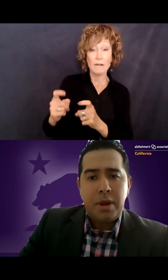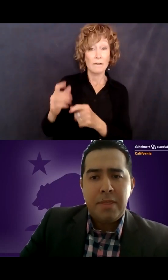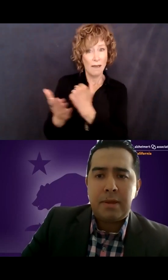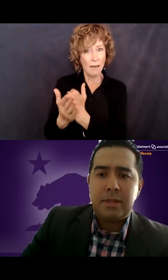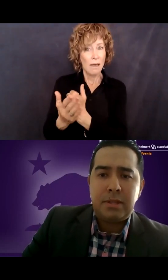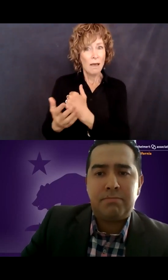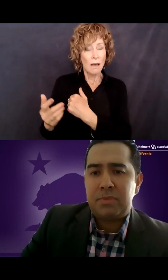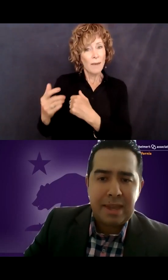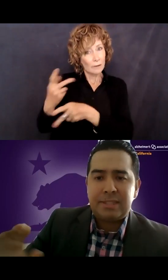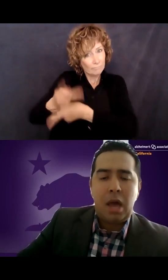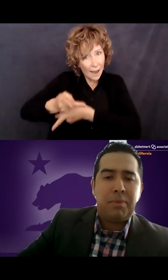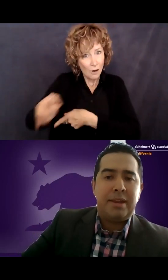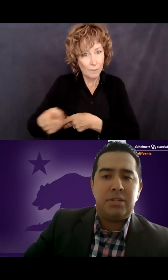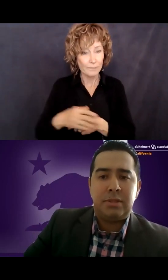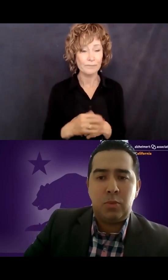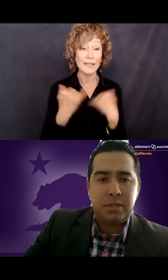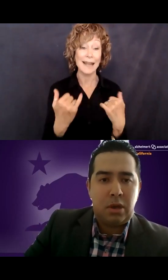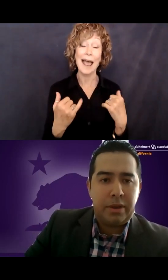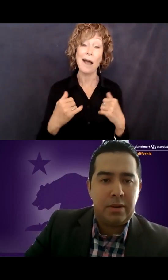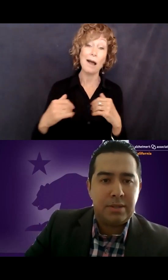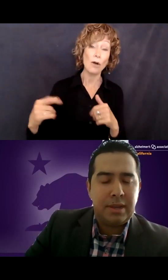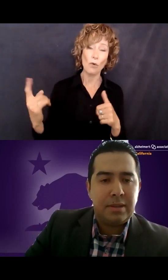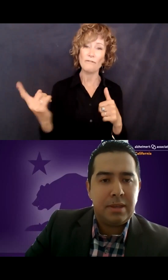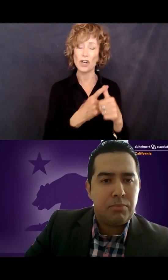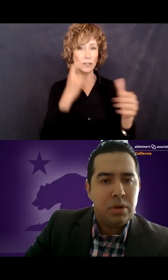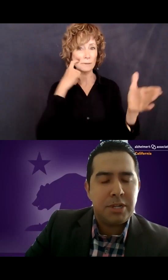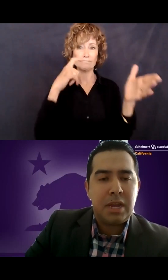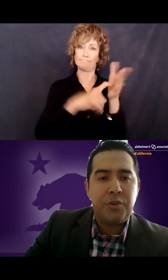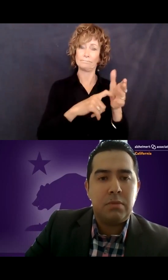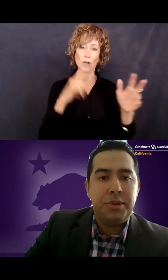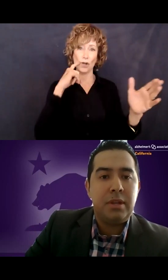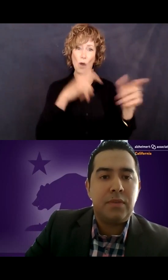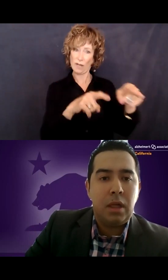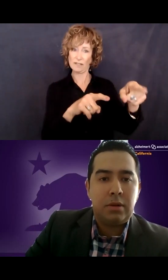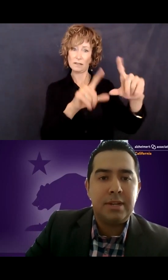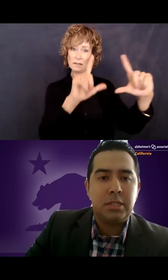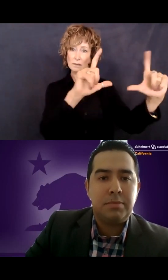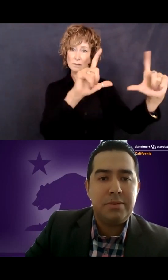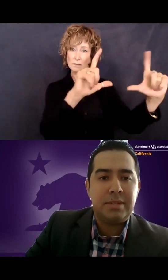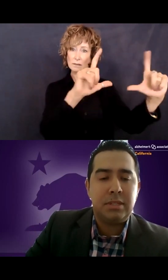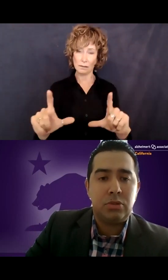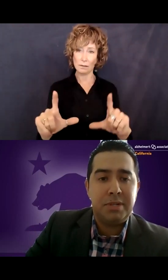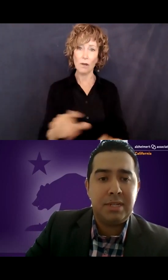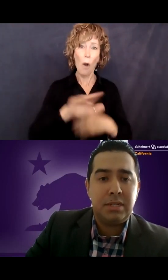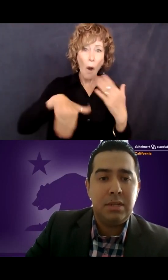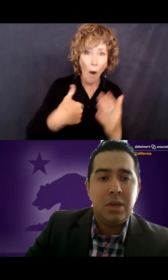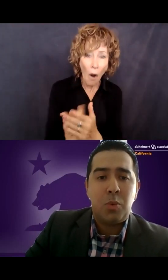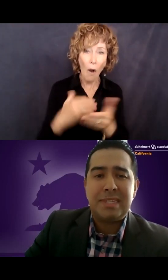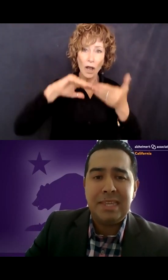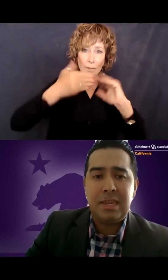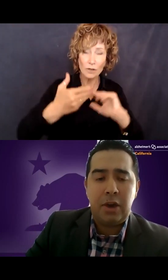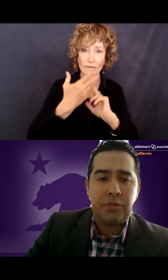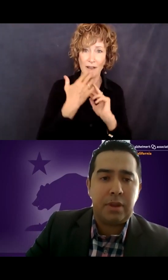So one of the kind of top line issues that we saw here is that pretty much every community of color experienced discrimination